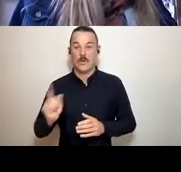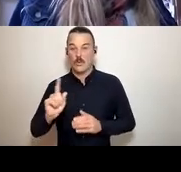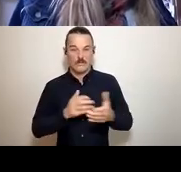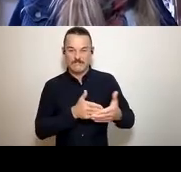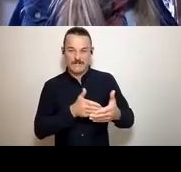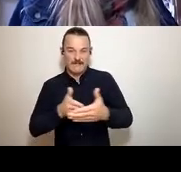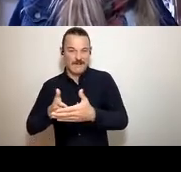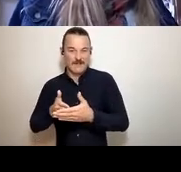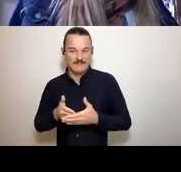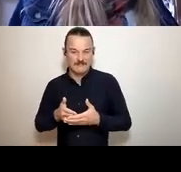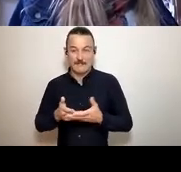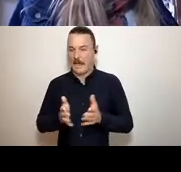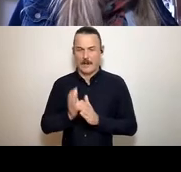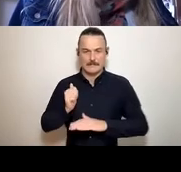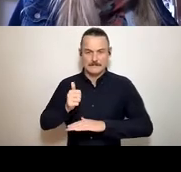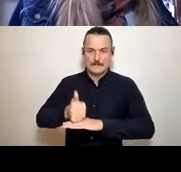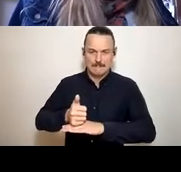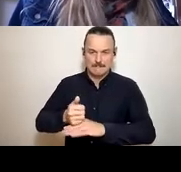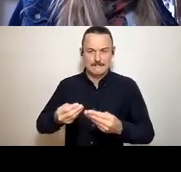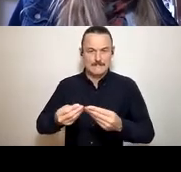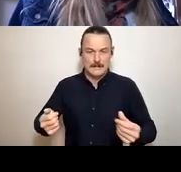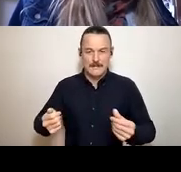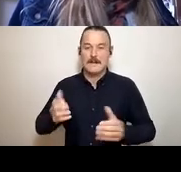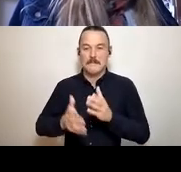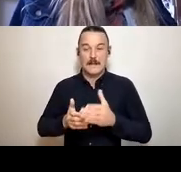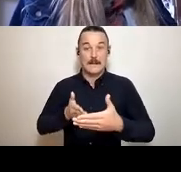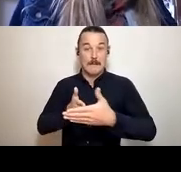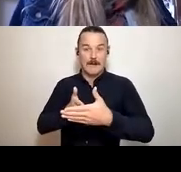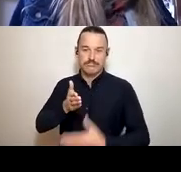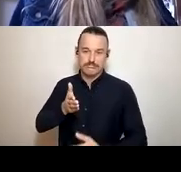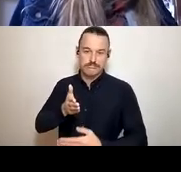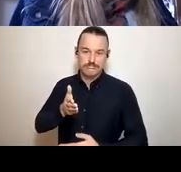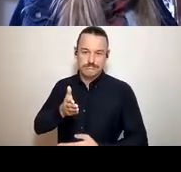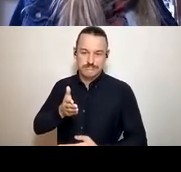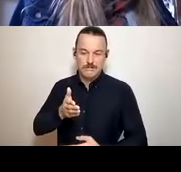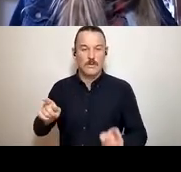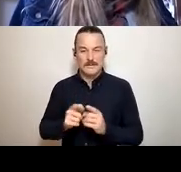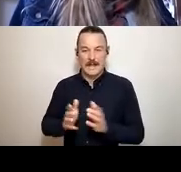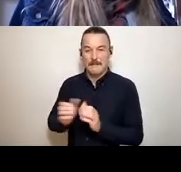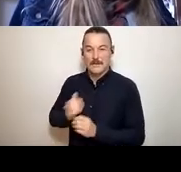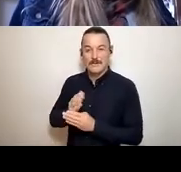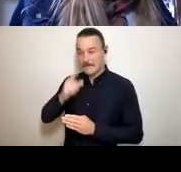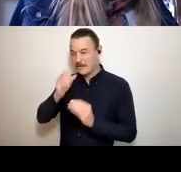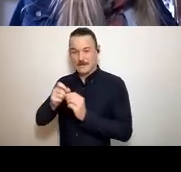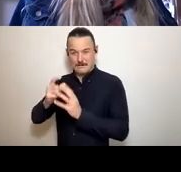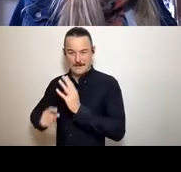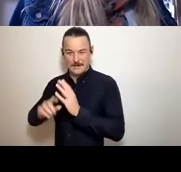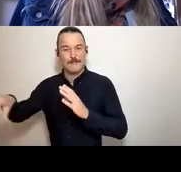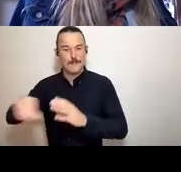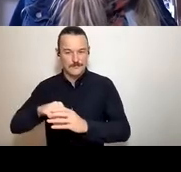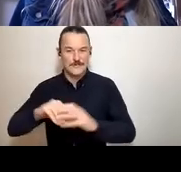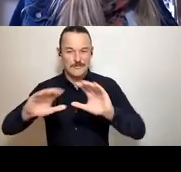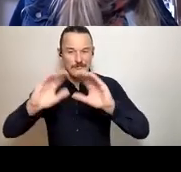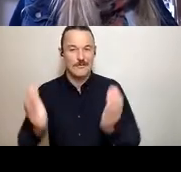to be able to ensure people with disability are included in society and that society sees their value of inclusion and the